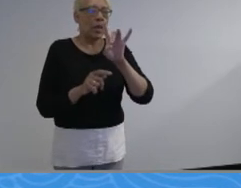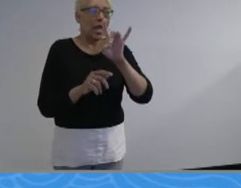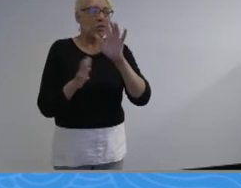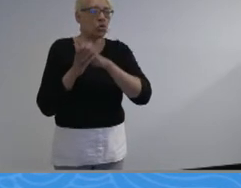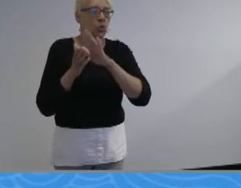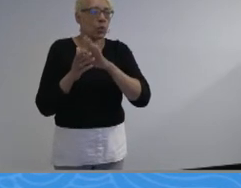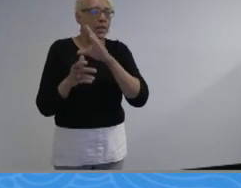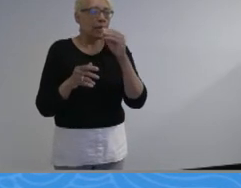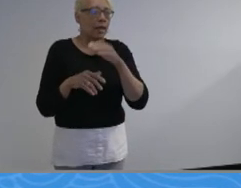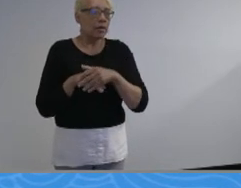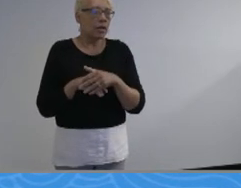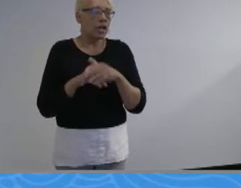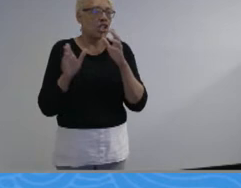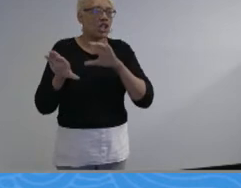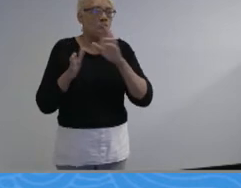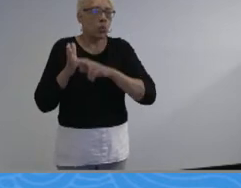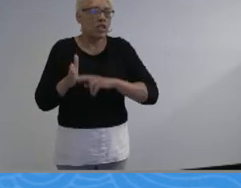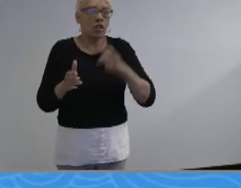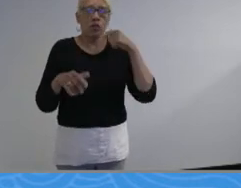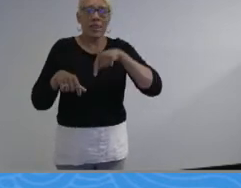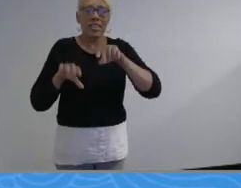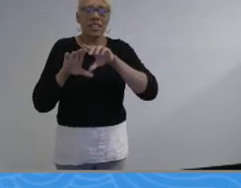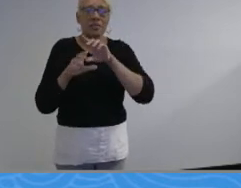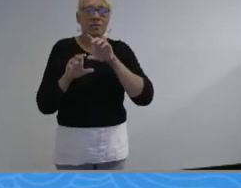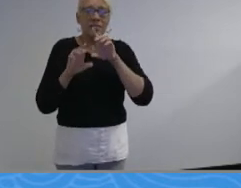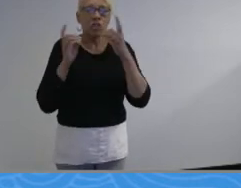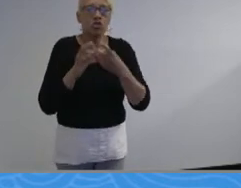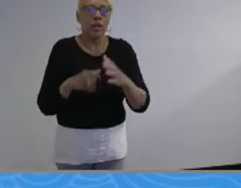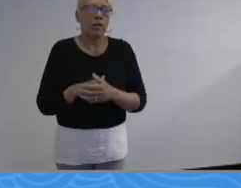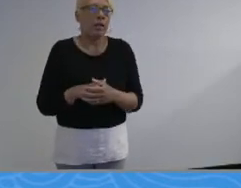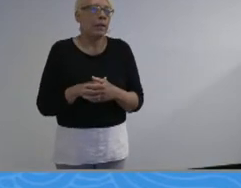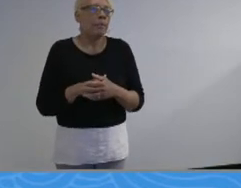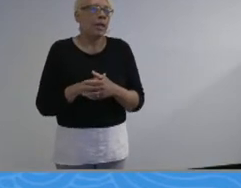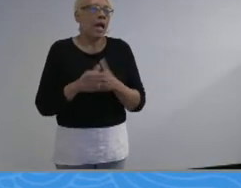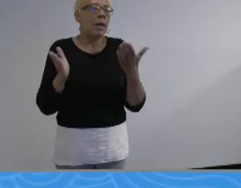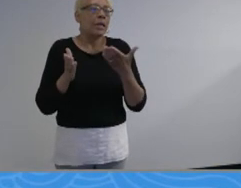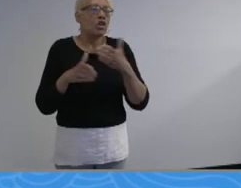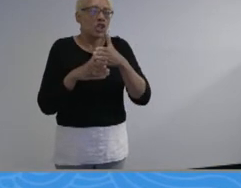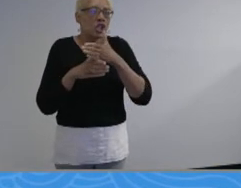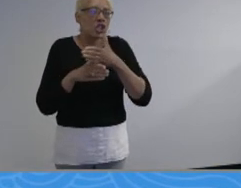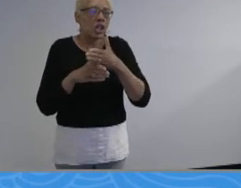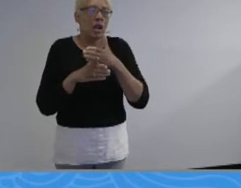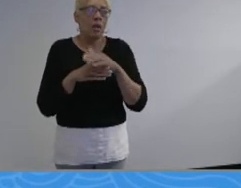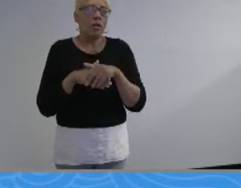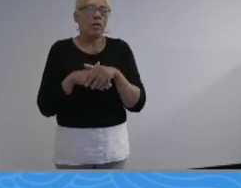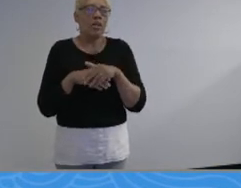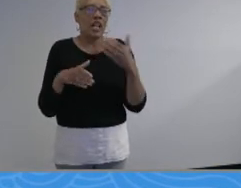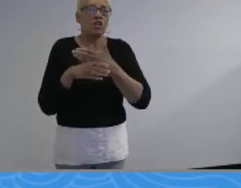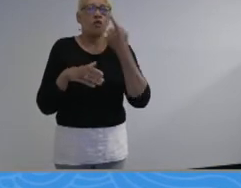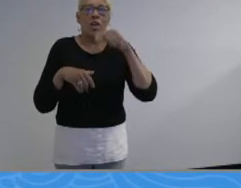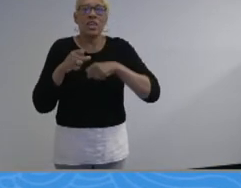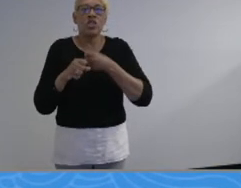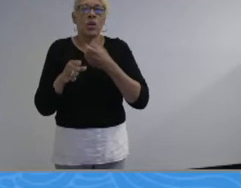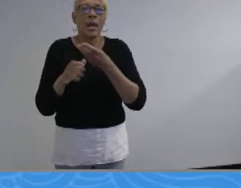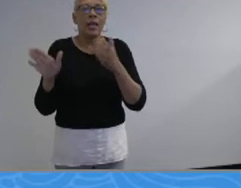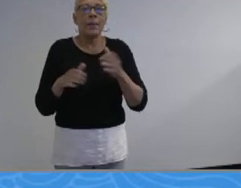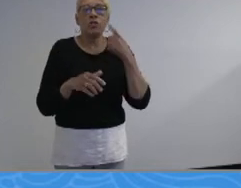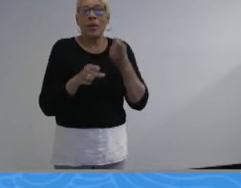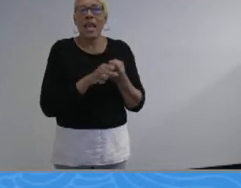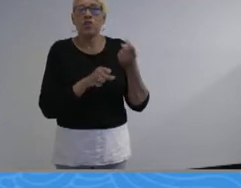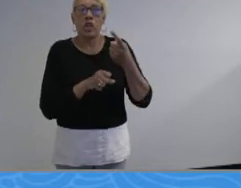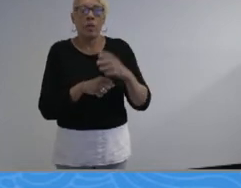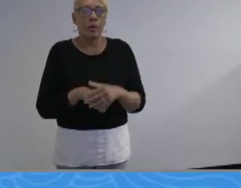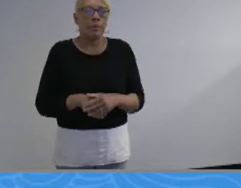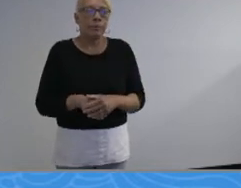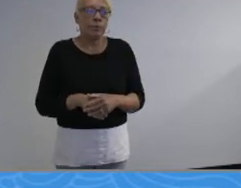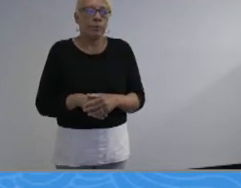our district. I'm here to share, obviously, our intervention work this year and our plans for next year, recognizing